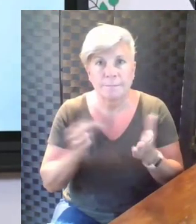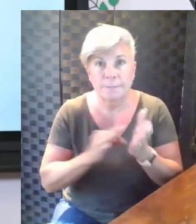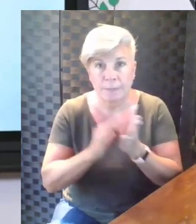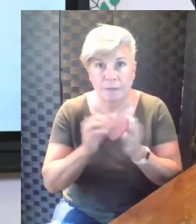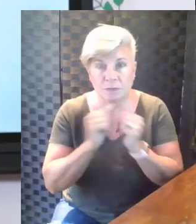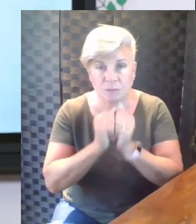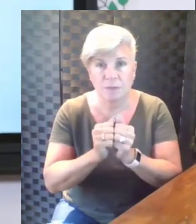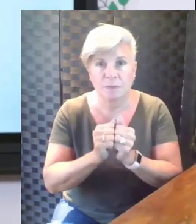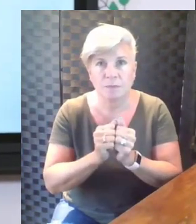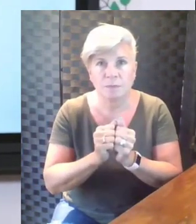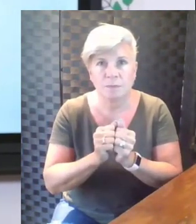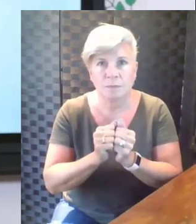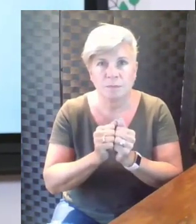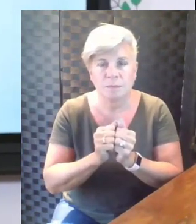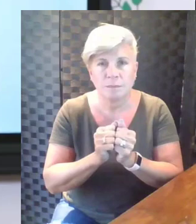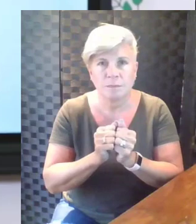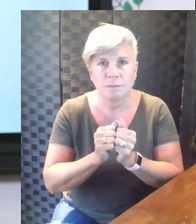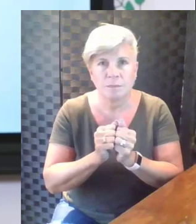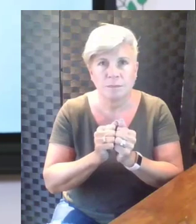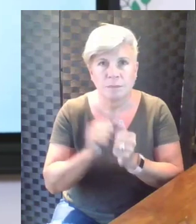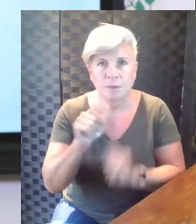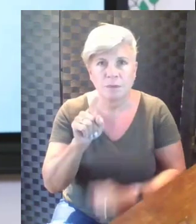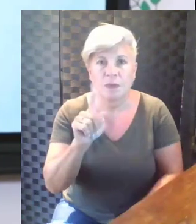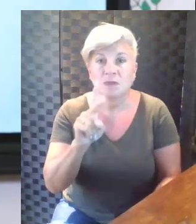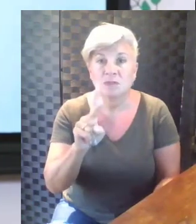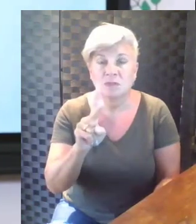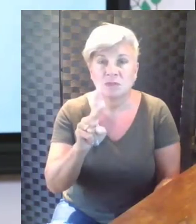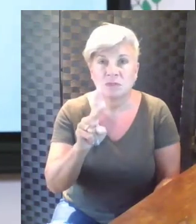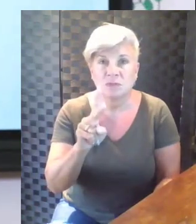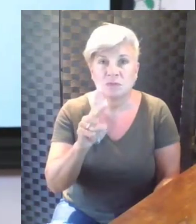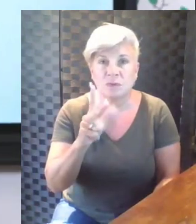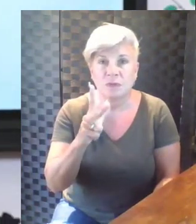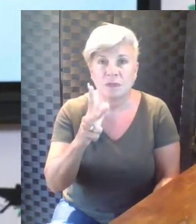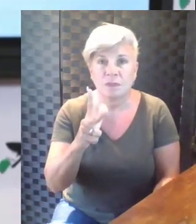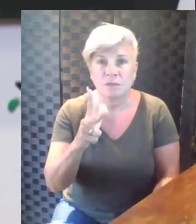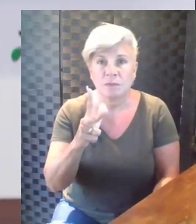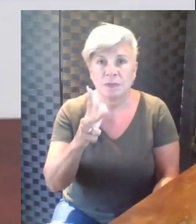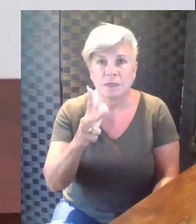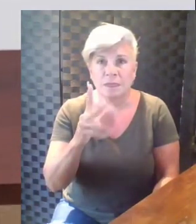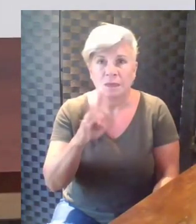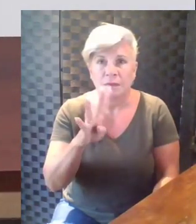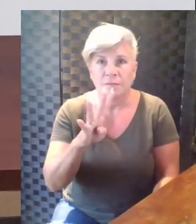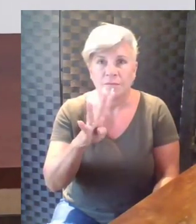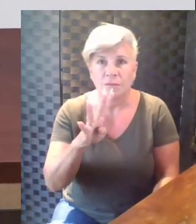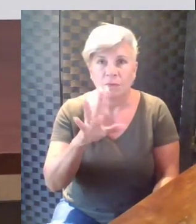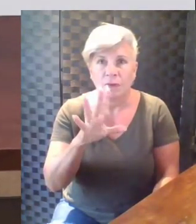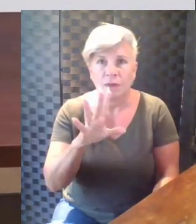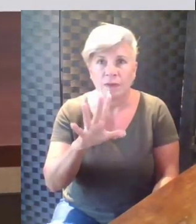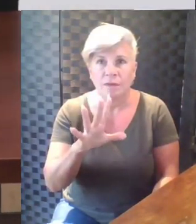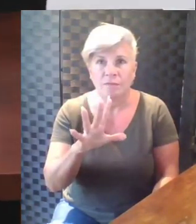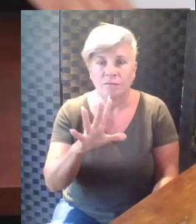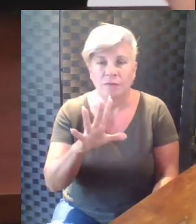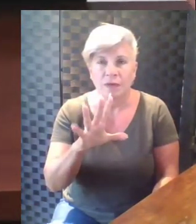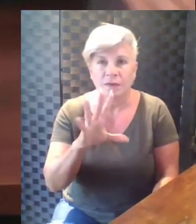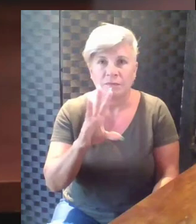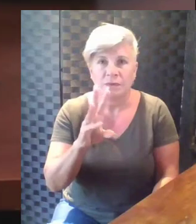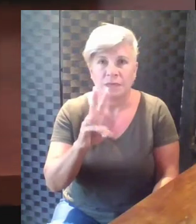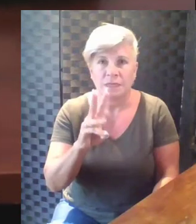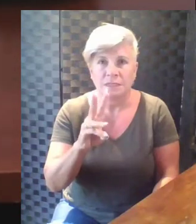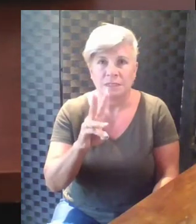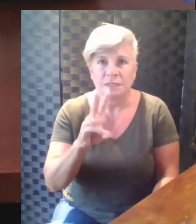these together. All right, so I have 1, 2, 3, 4,